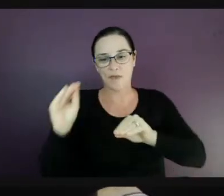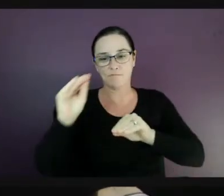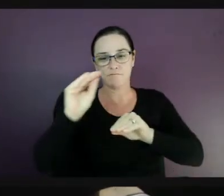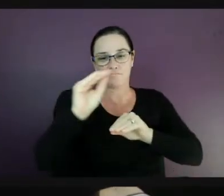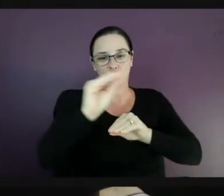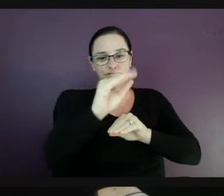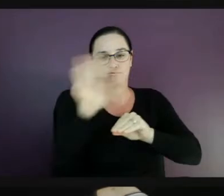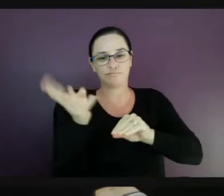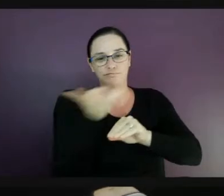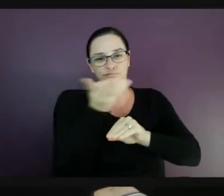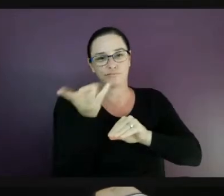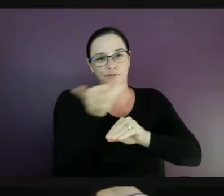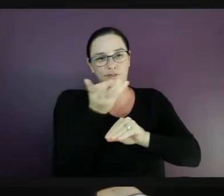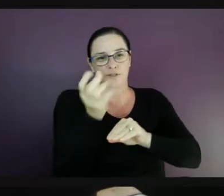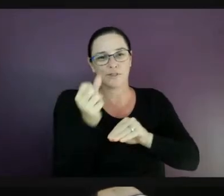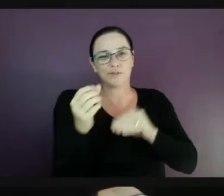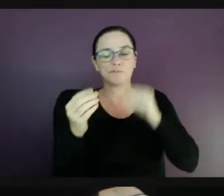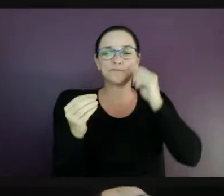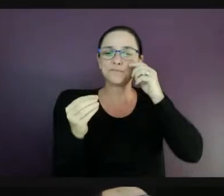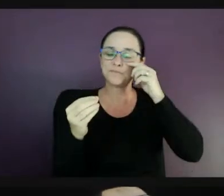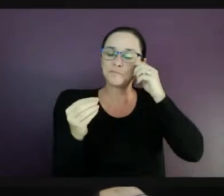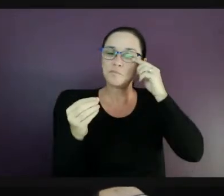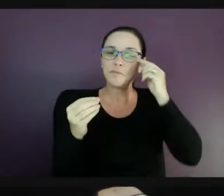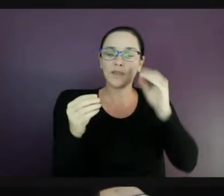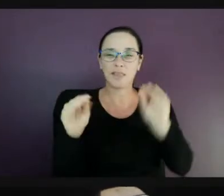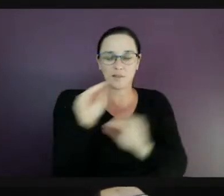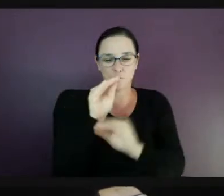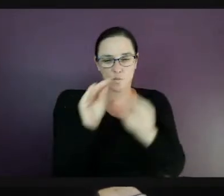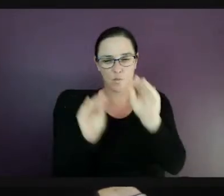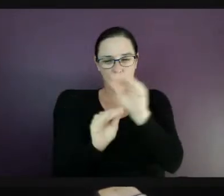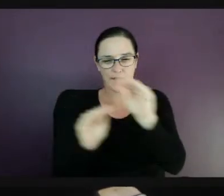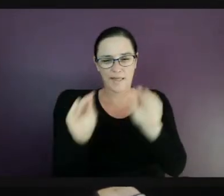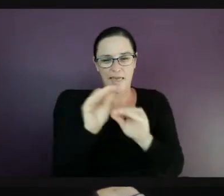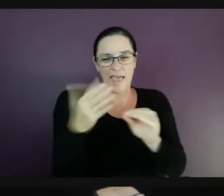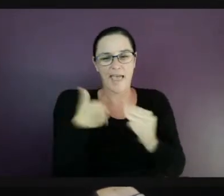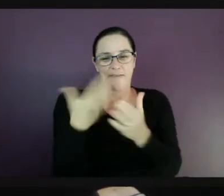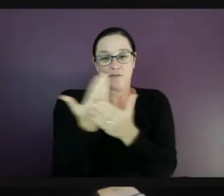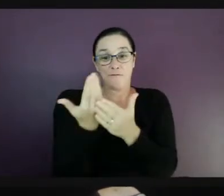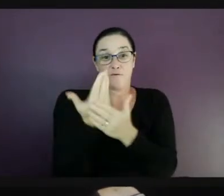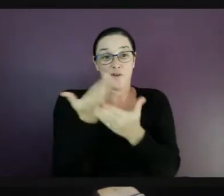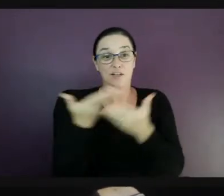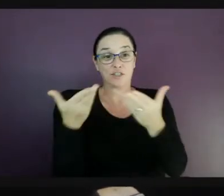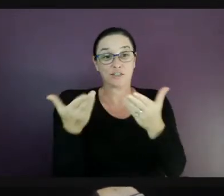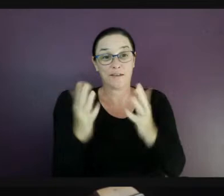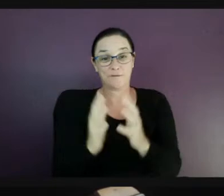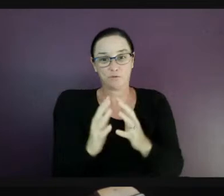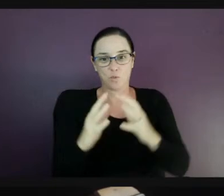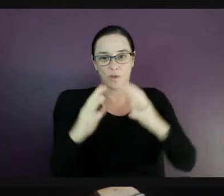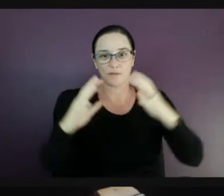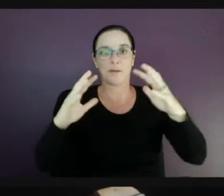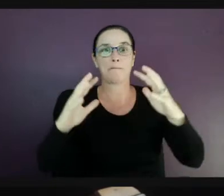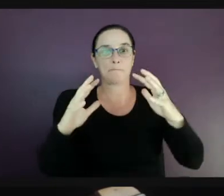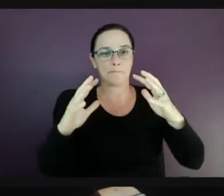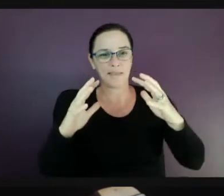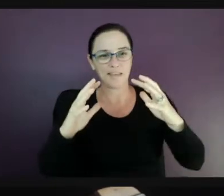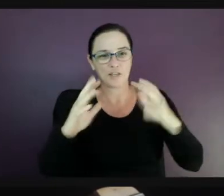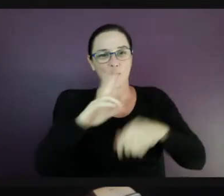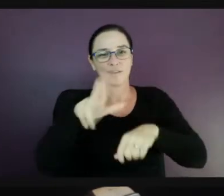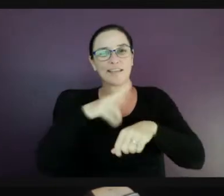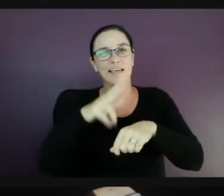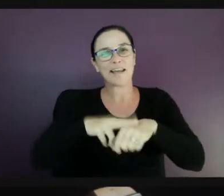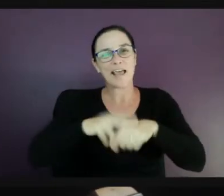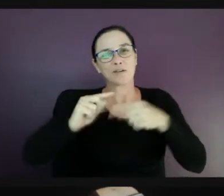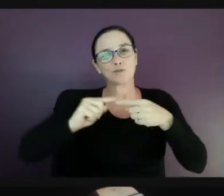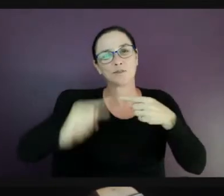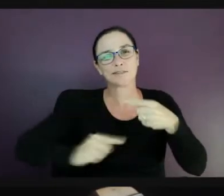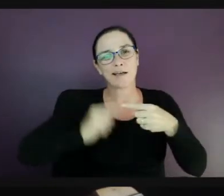the flat stuff drains away, and it's replaced by the fresh stuff, which then swells it again. And it's a natural just cycle of